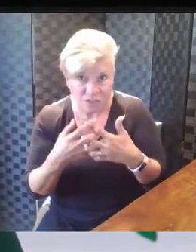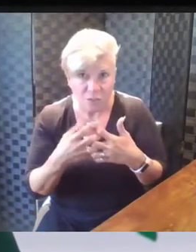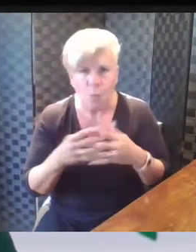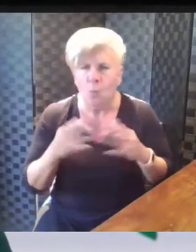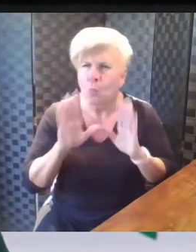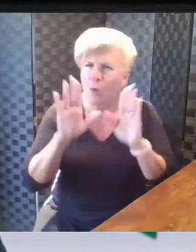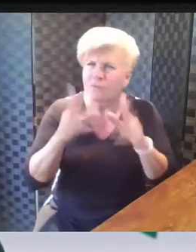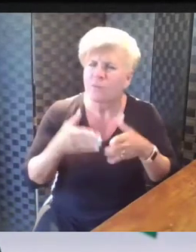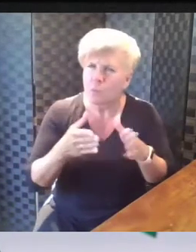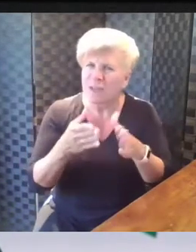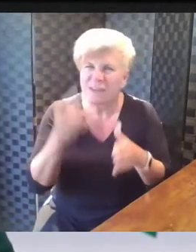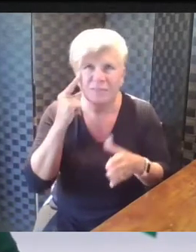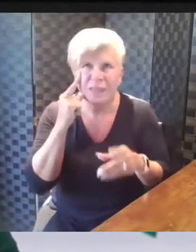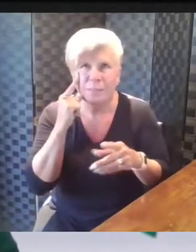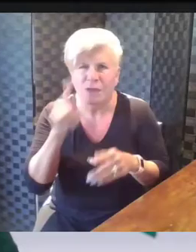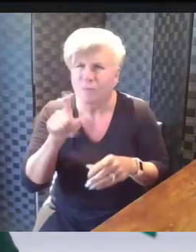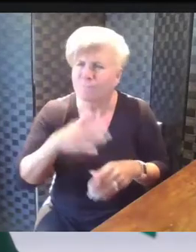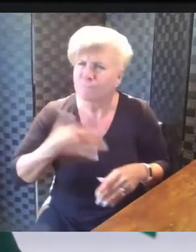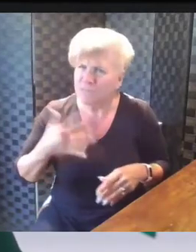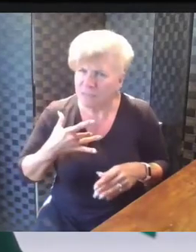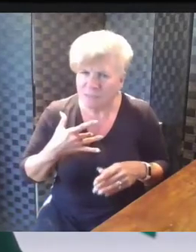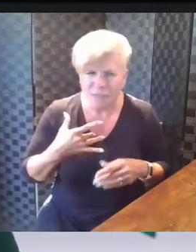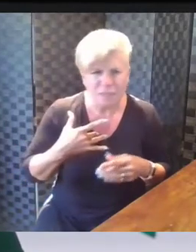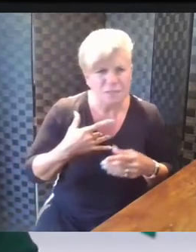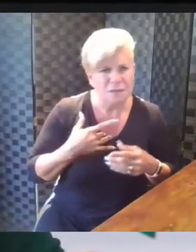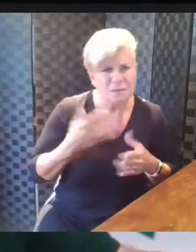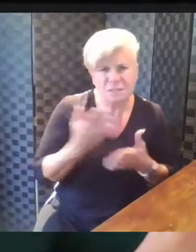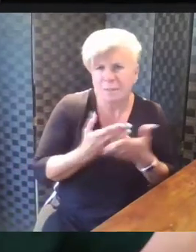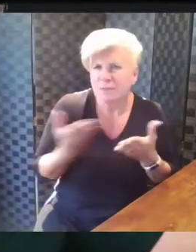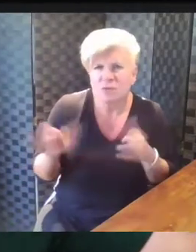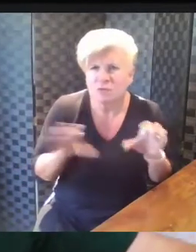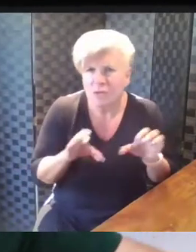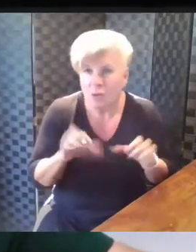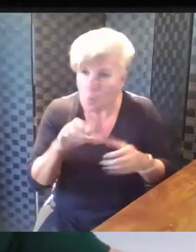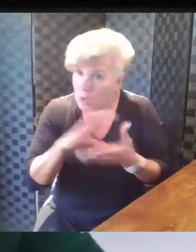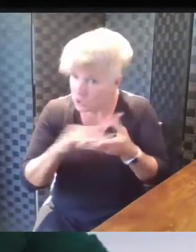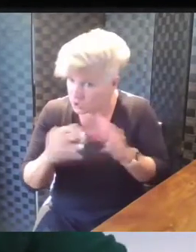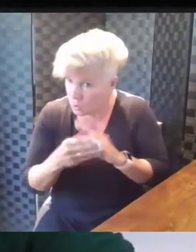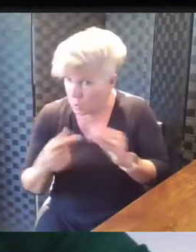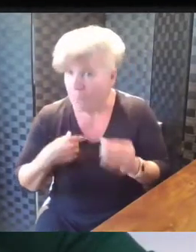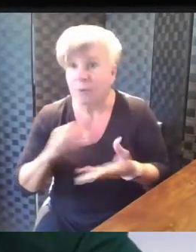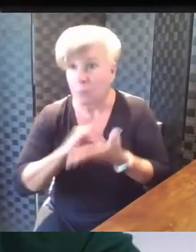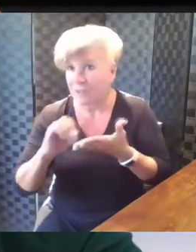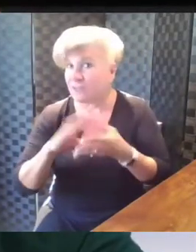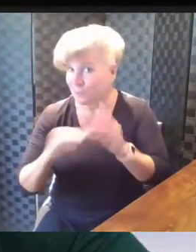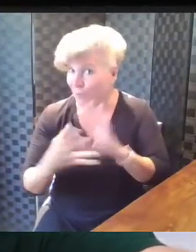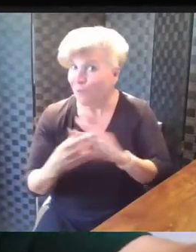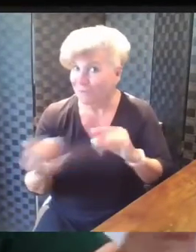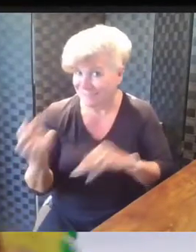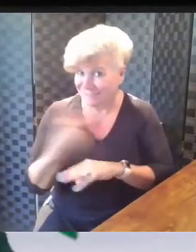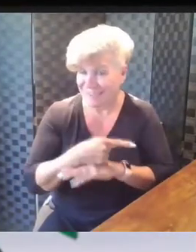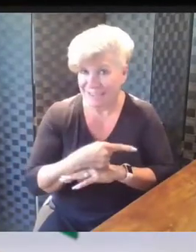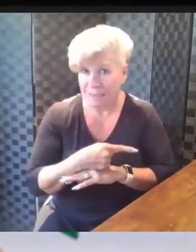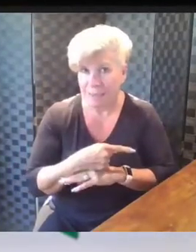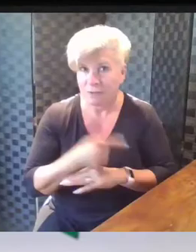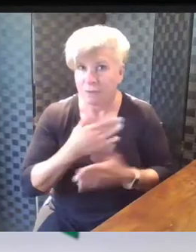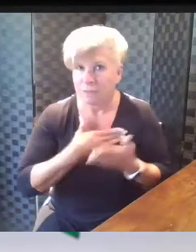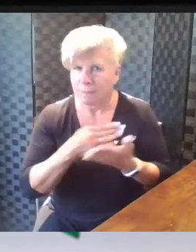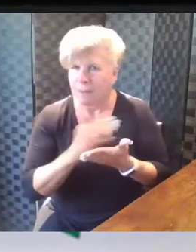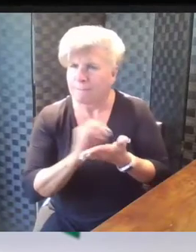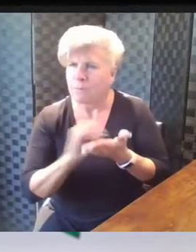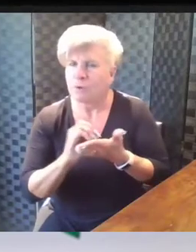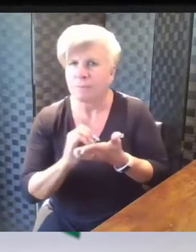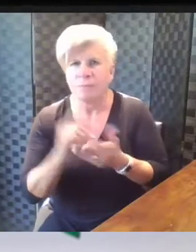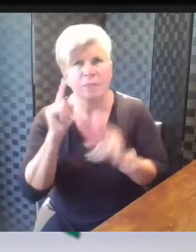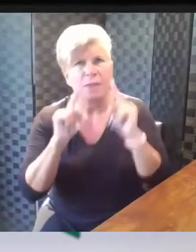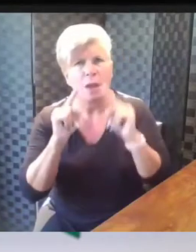feeling or something fun you've done. It's a good way to write stories. That's what I'm going to do today. I'm going to write a story. So I'm going to get my marker, and today I'm thinking about